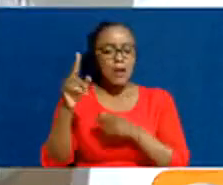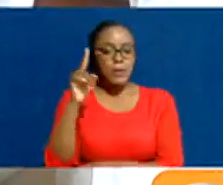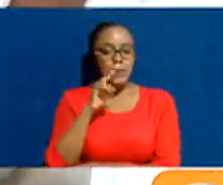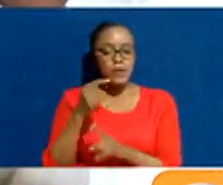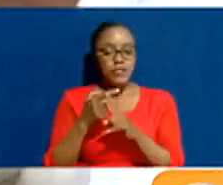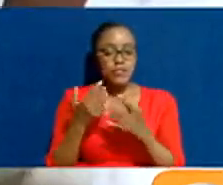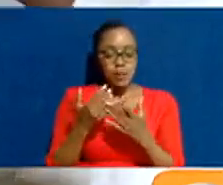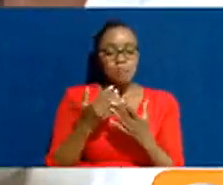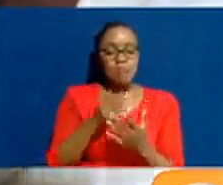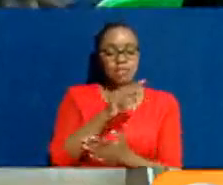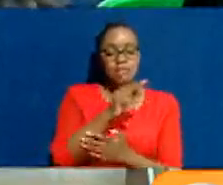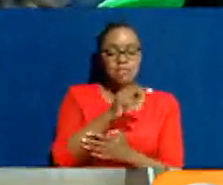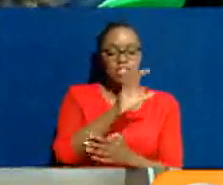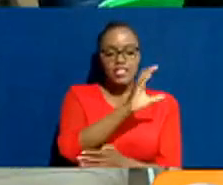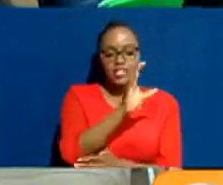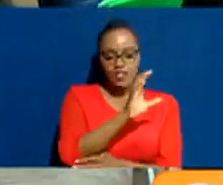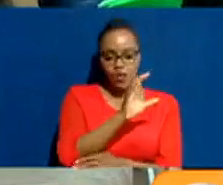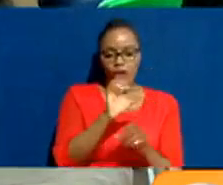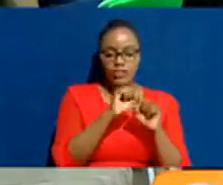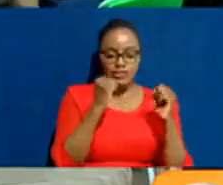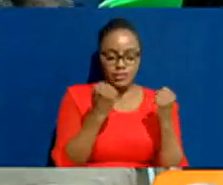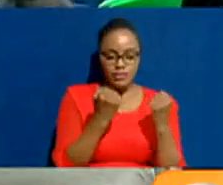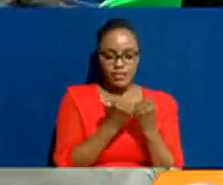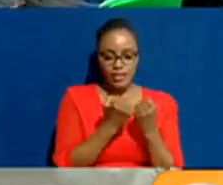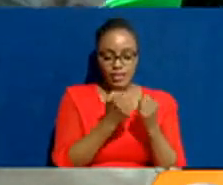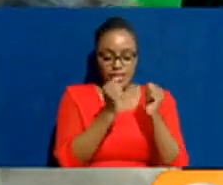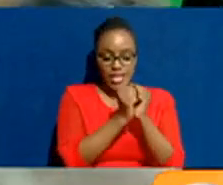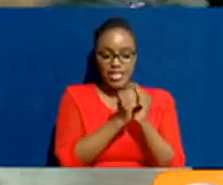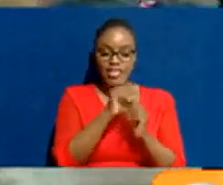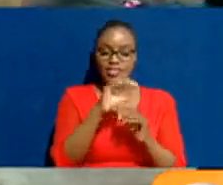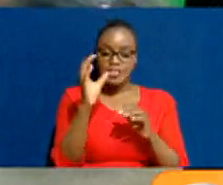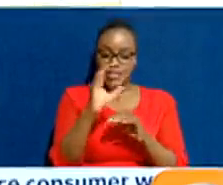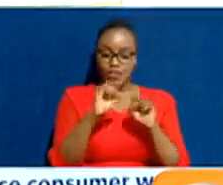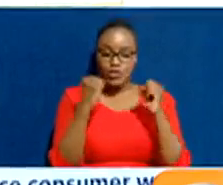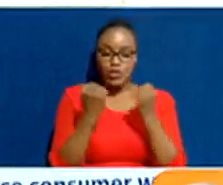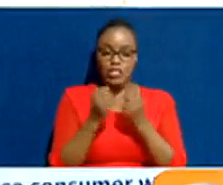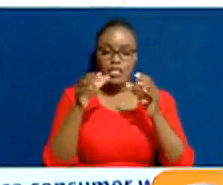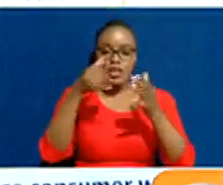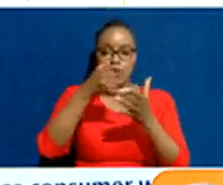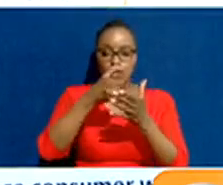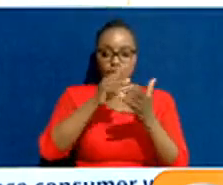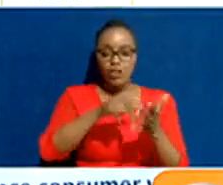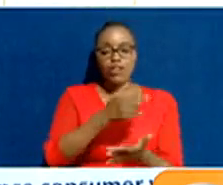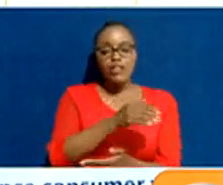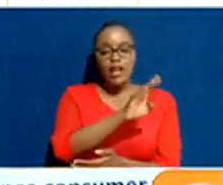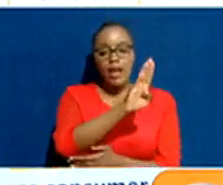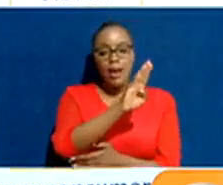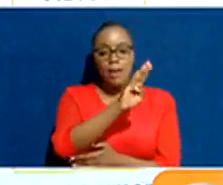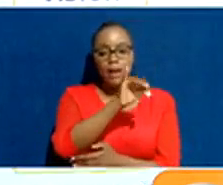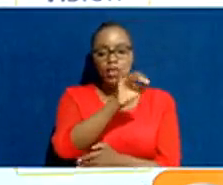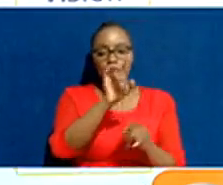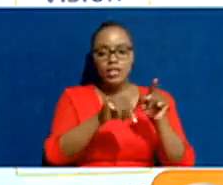from non-state actors. 10 civil society groups, including Biodiversity